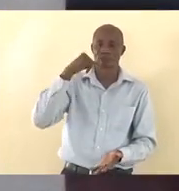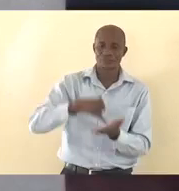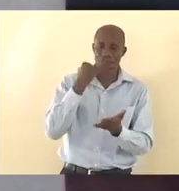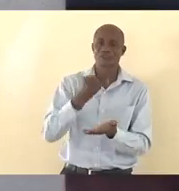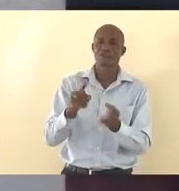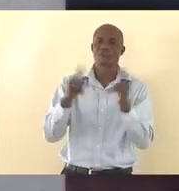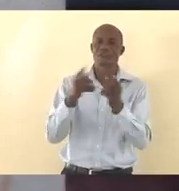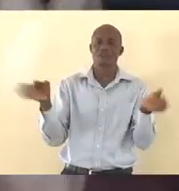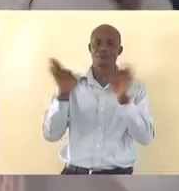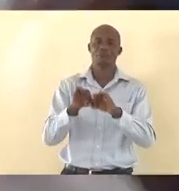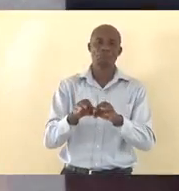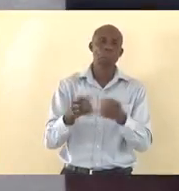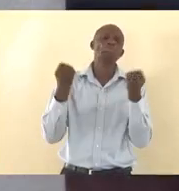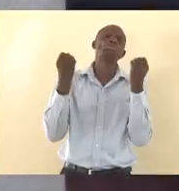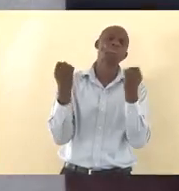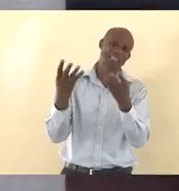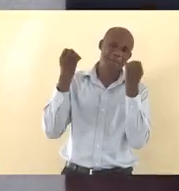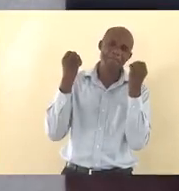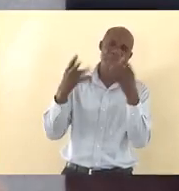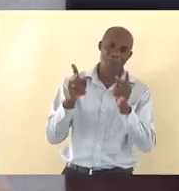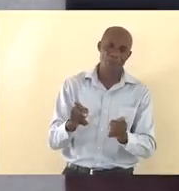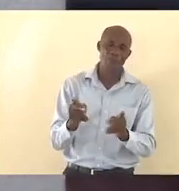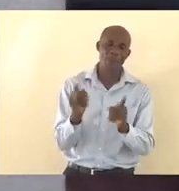Thousands of people who can come and enjoy miracle.